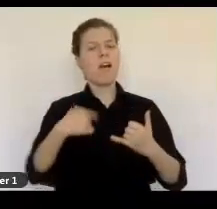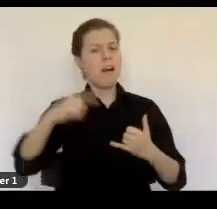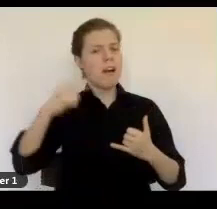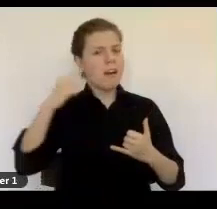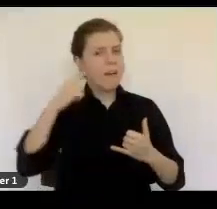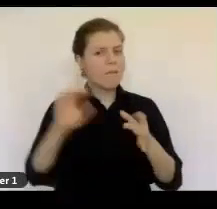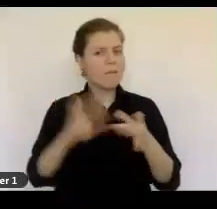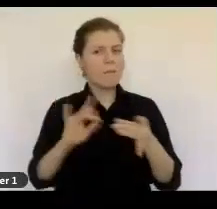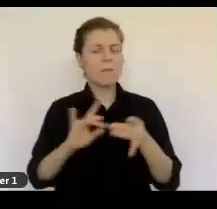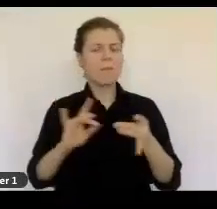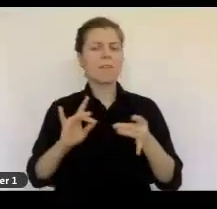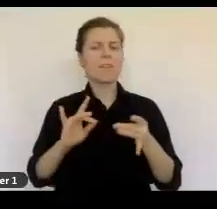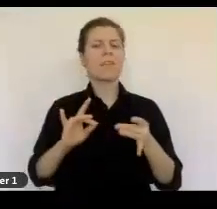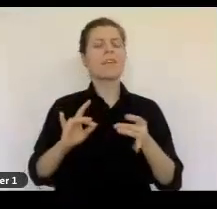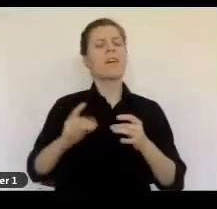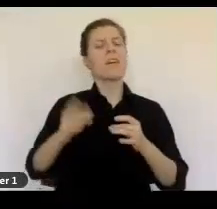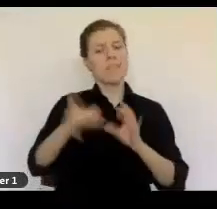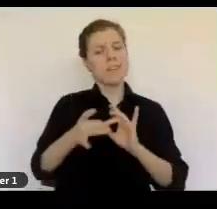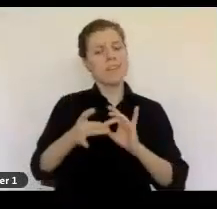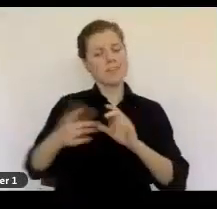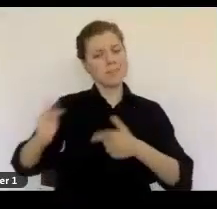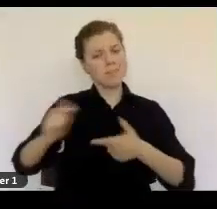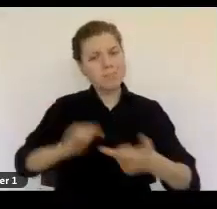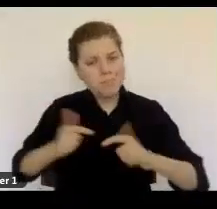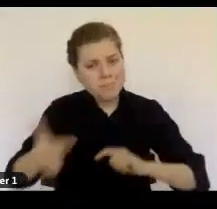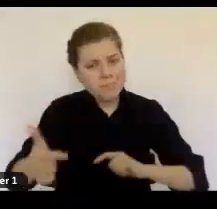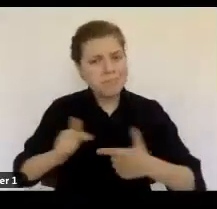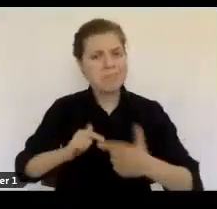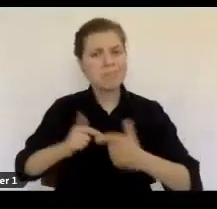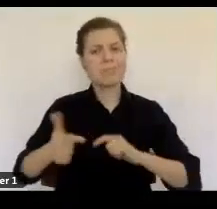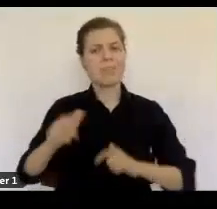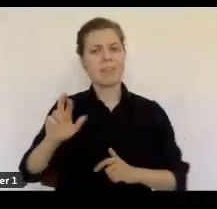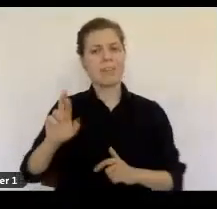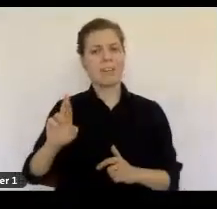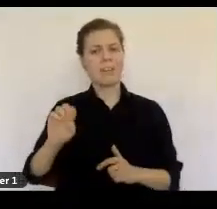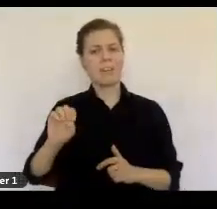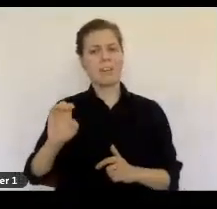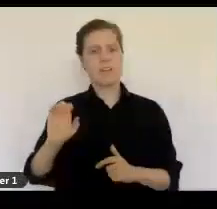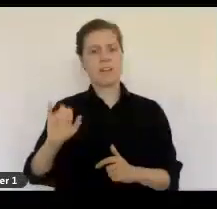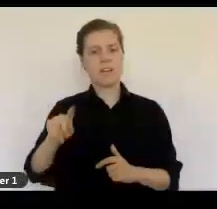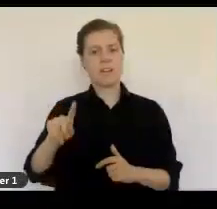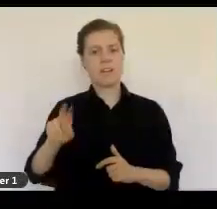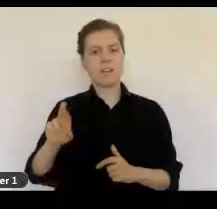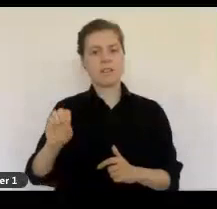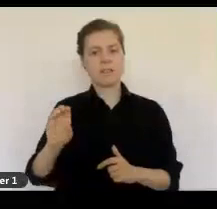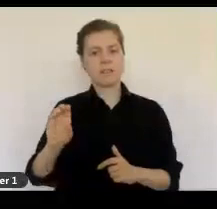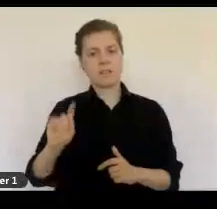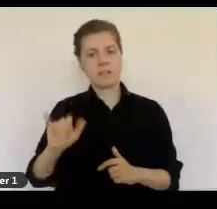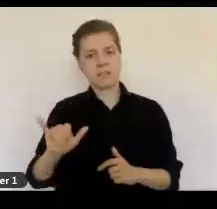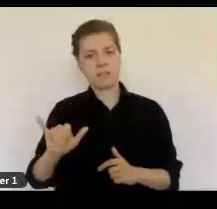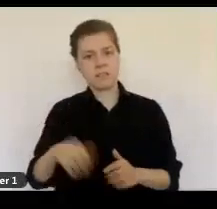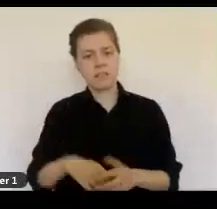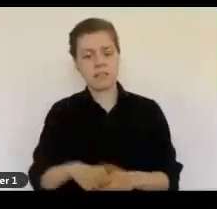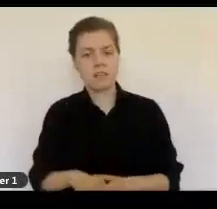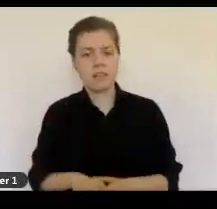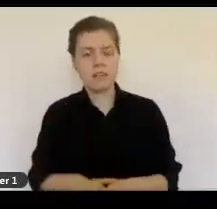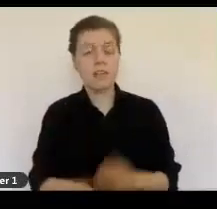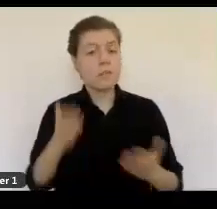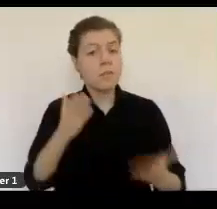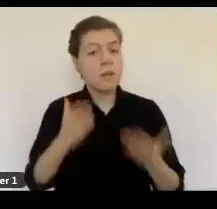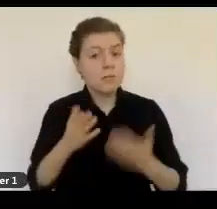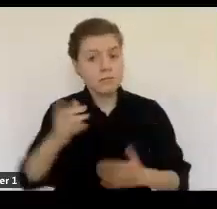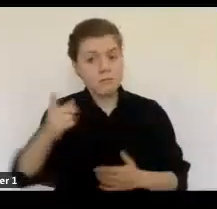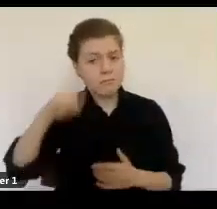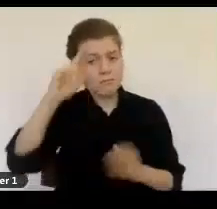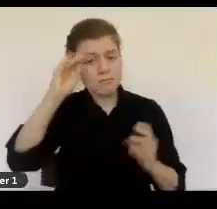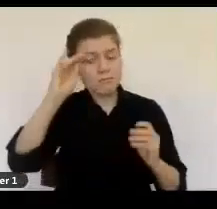example, I heard more this time around about the importance of reciprocity. And you might think about reciprocity